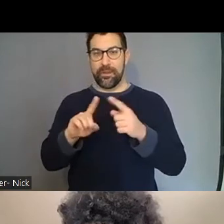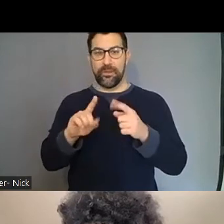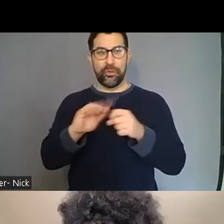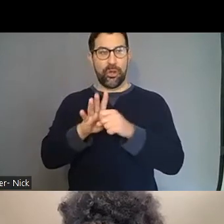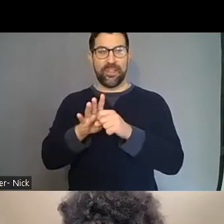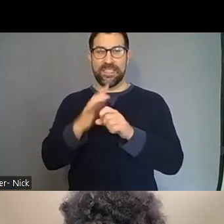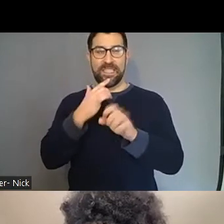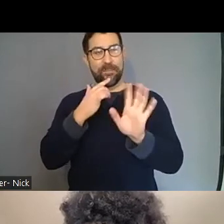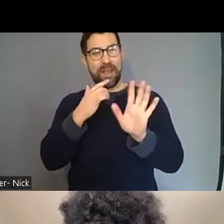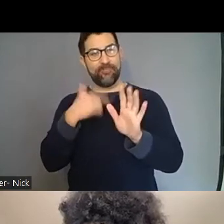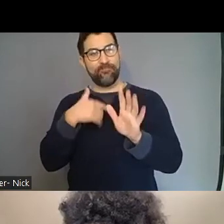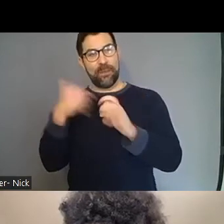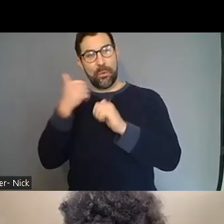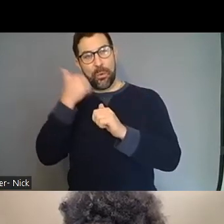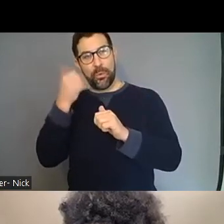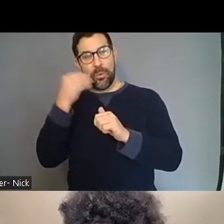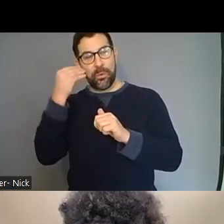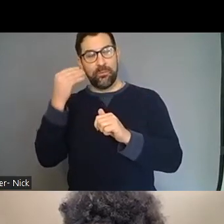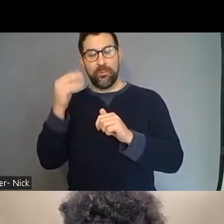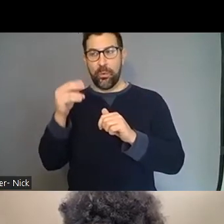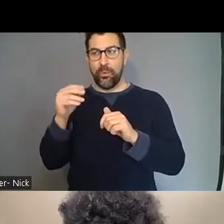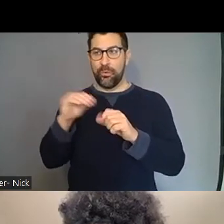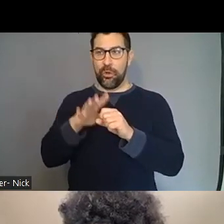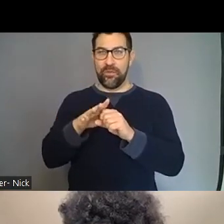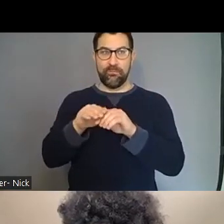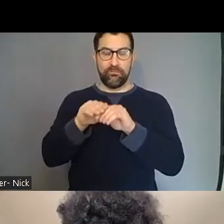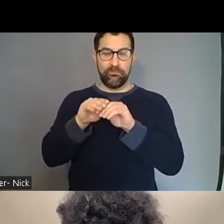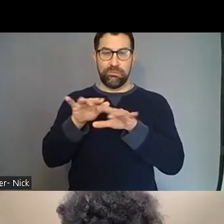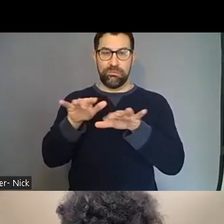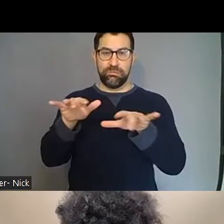you know? and so